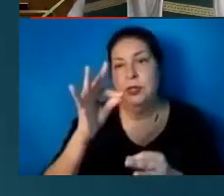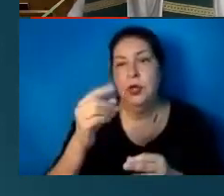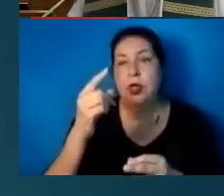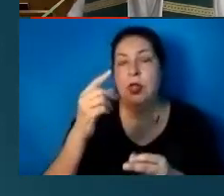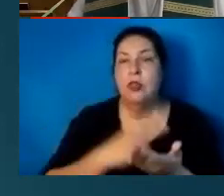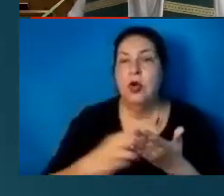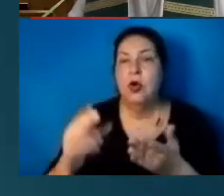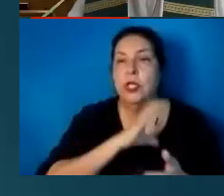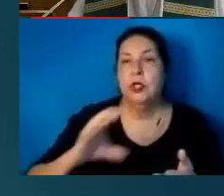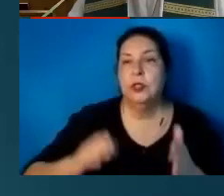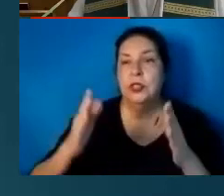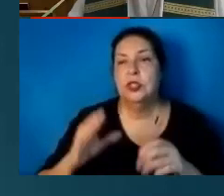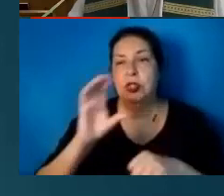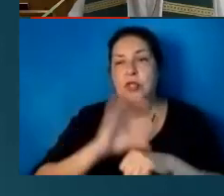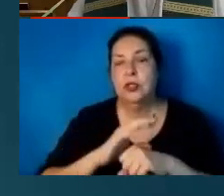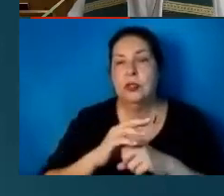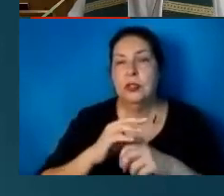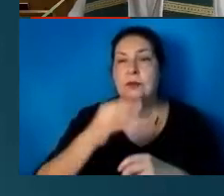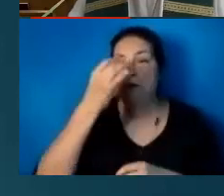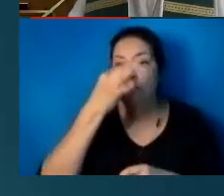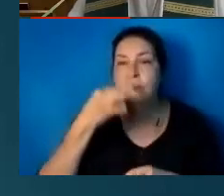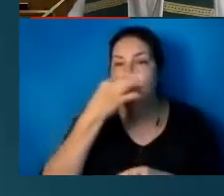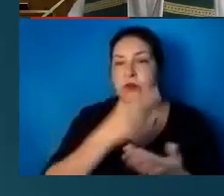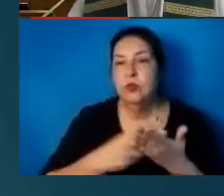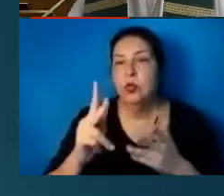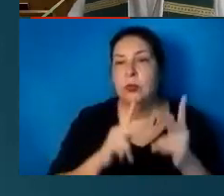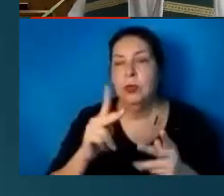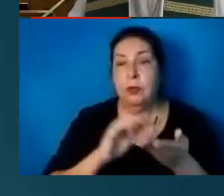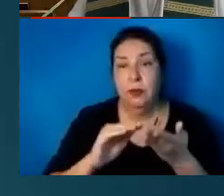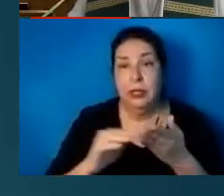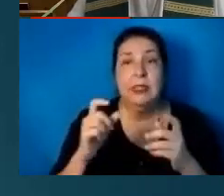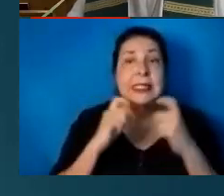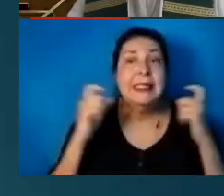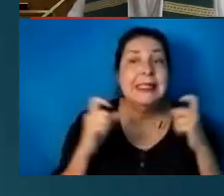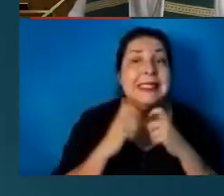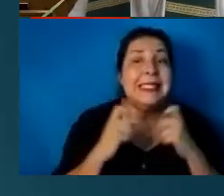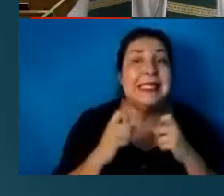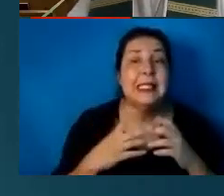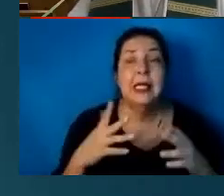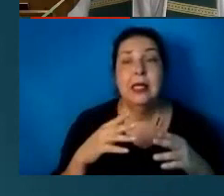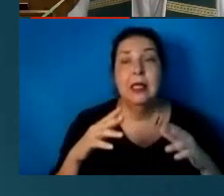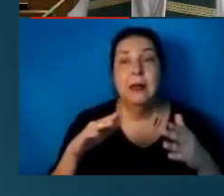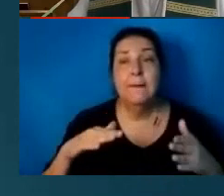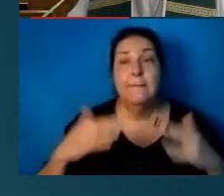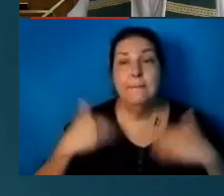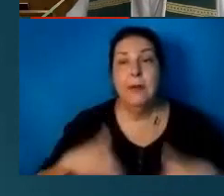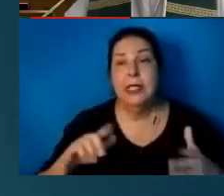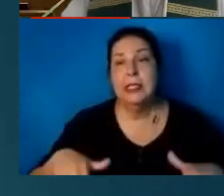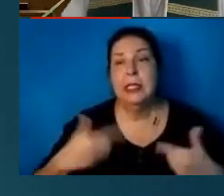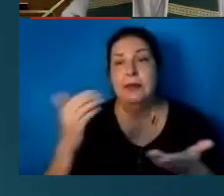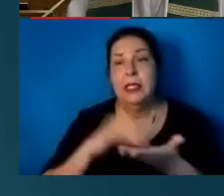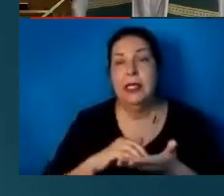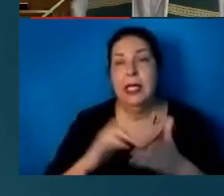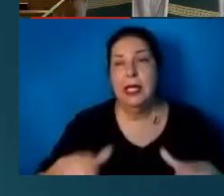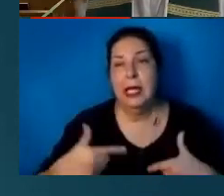Christian Church, the communion of saints, the forgiveness of sins, the resurrection of the body, and the life